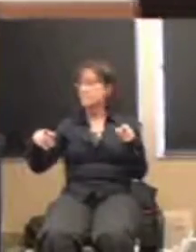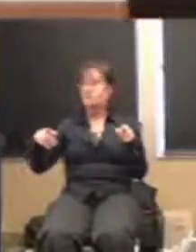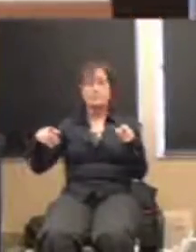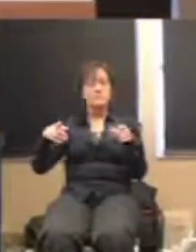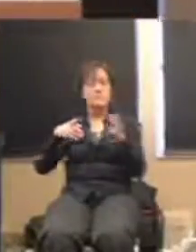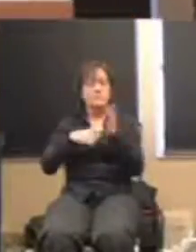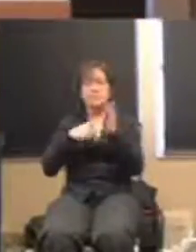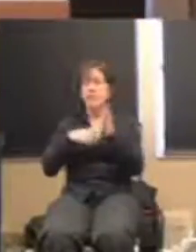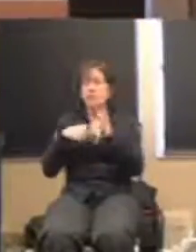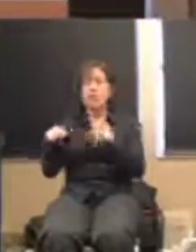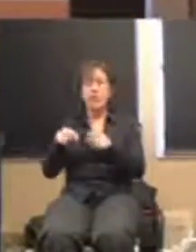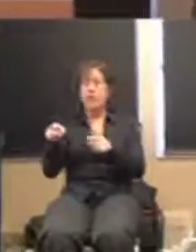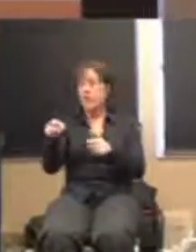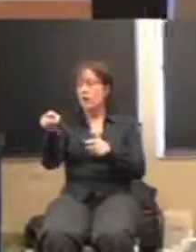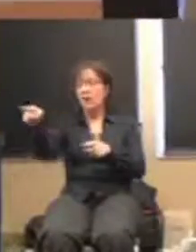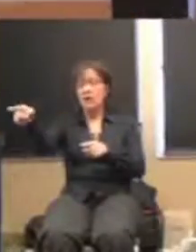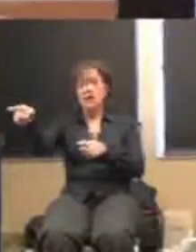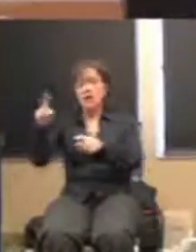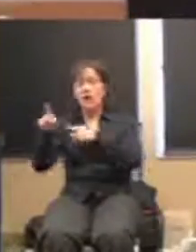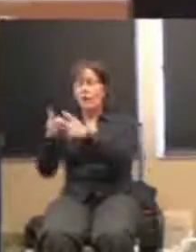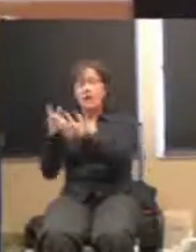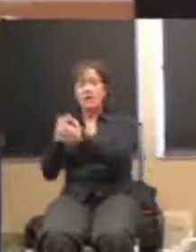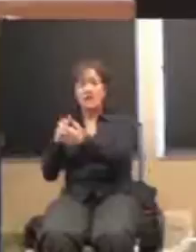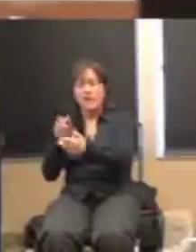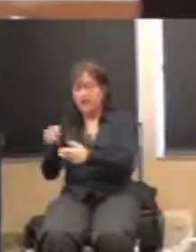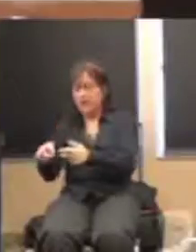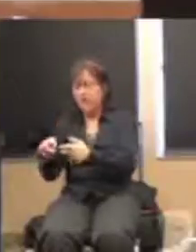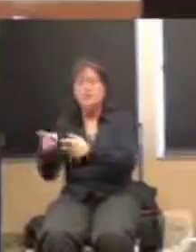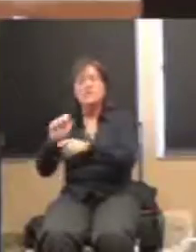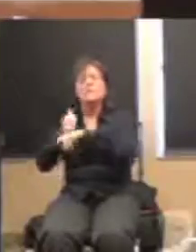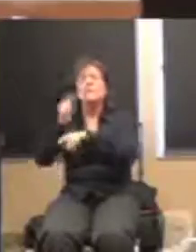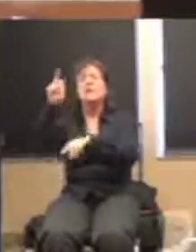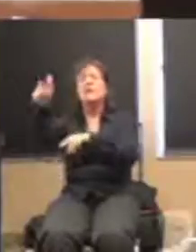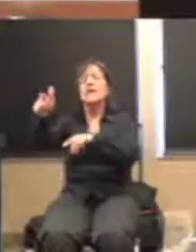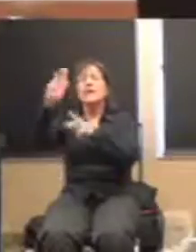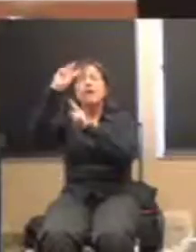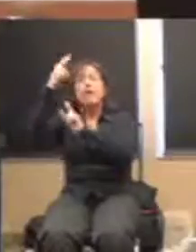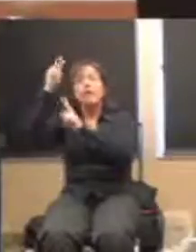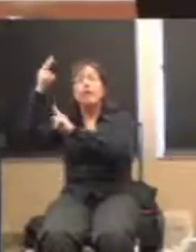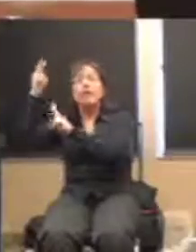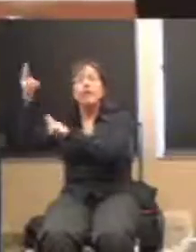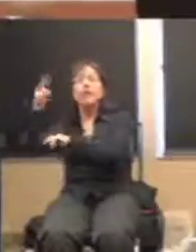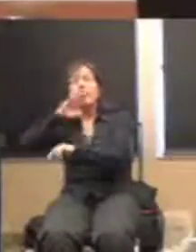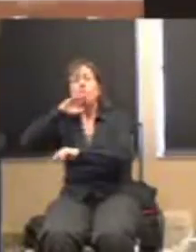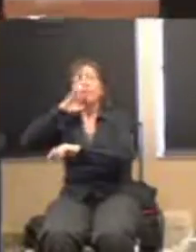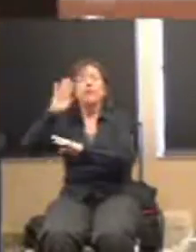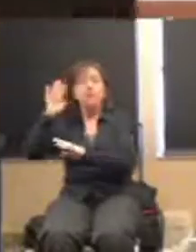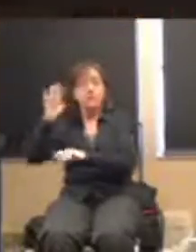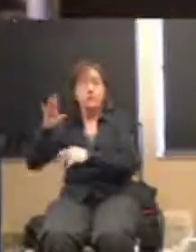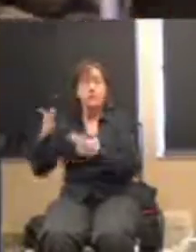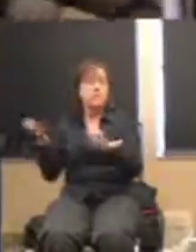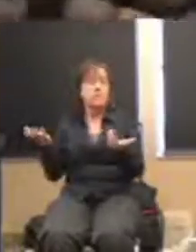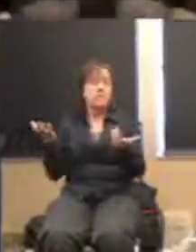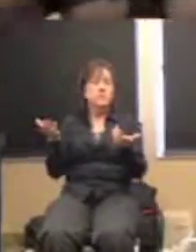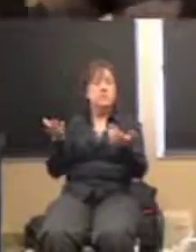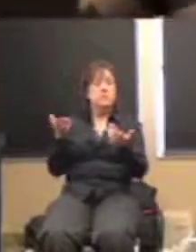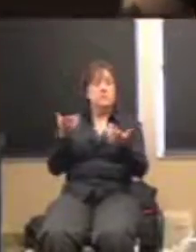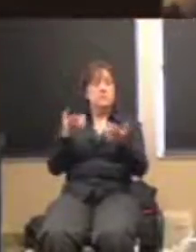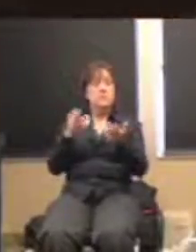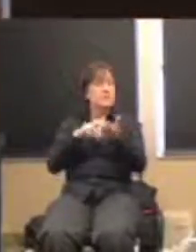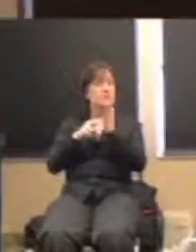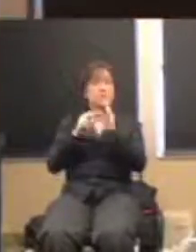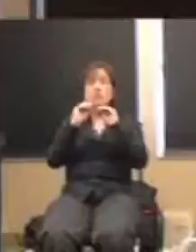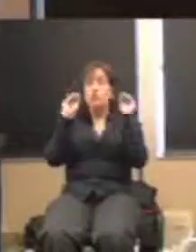road that is only going to set them up for being misunderstood and miscommunicating. Does that mean that we don't use any sign?